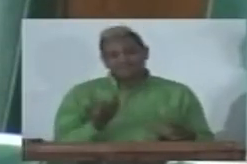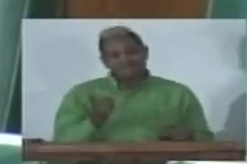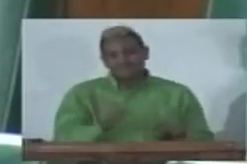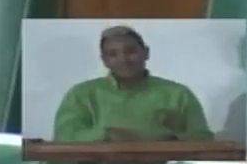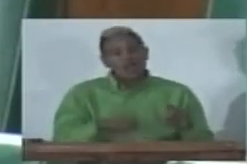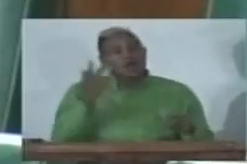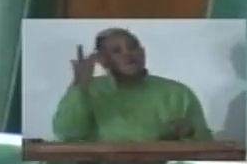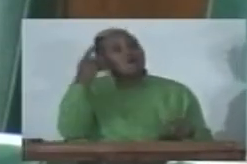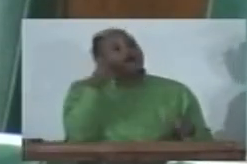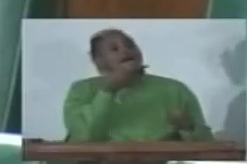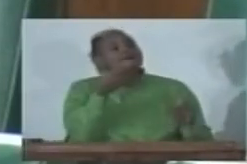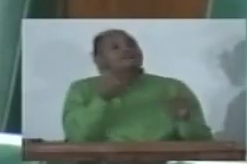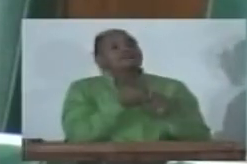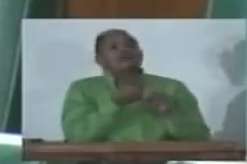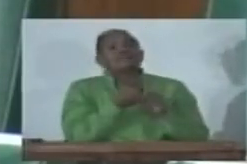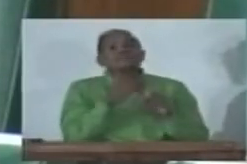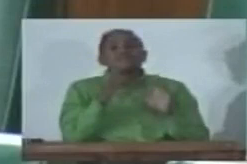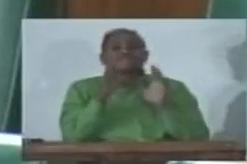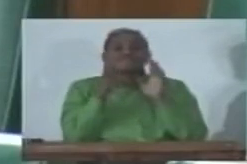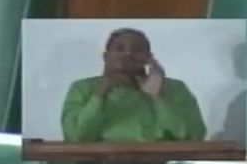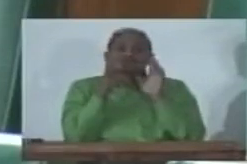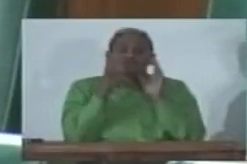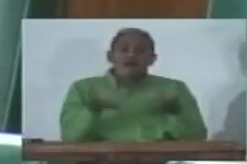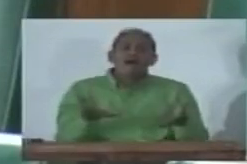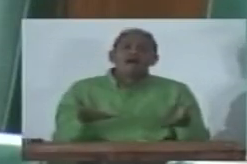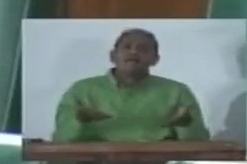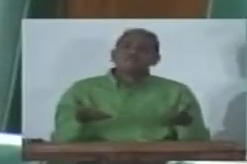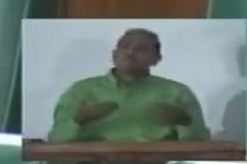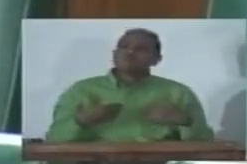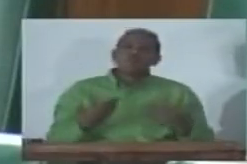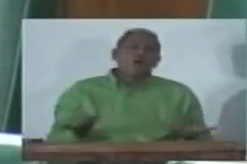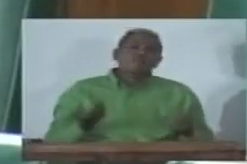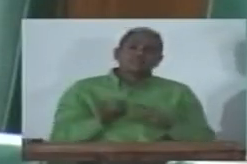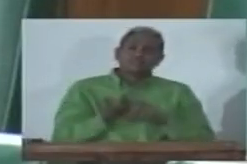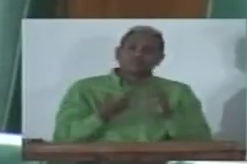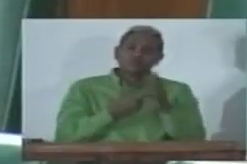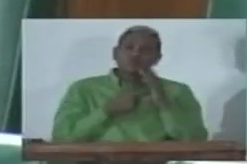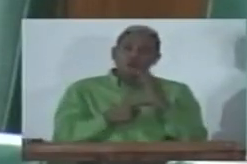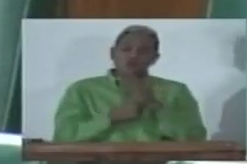part of them lacking the requisite qualification.